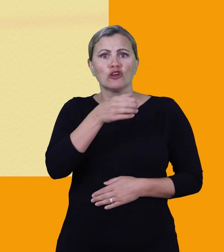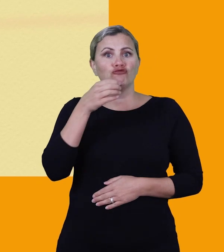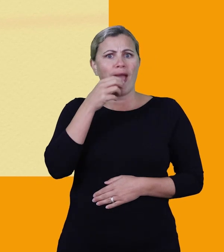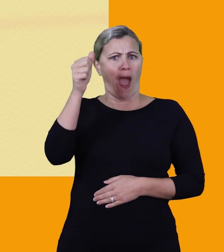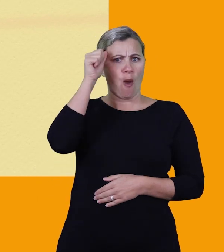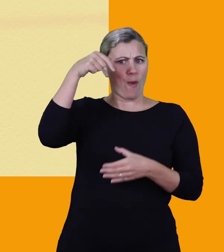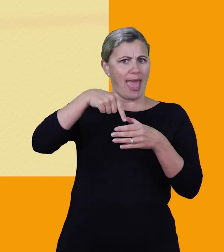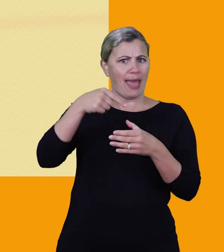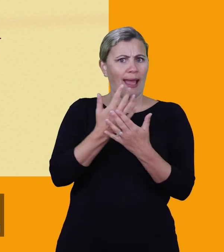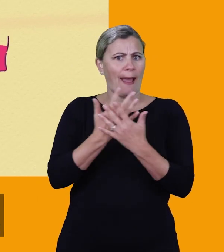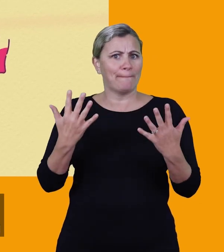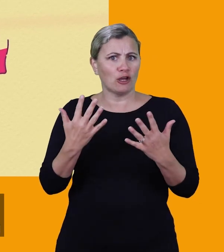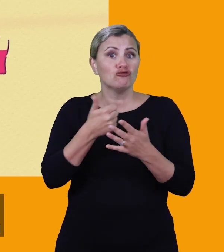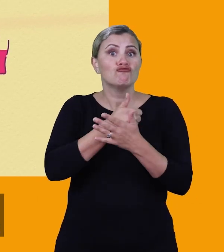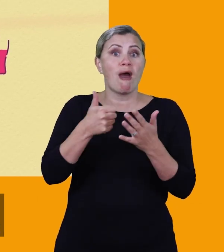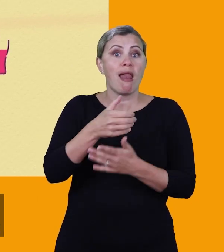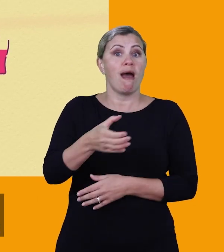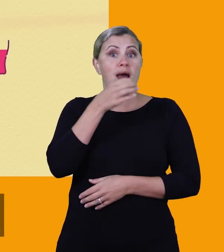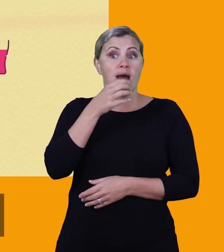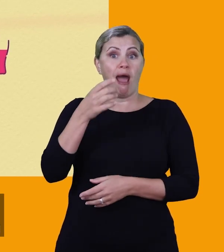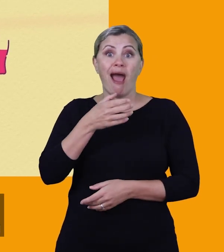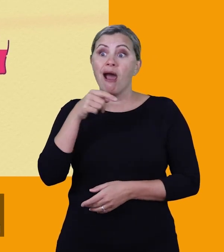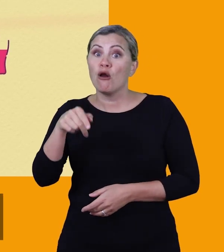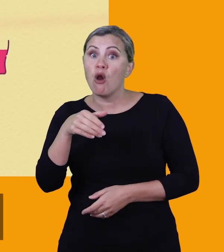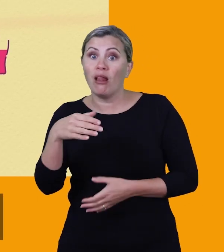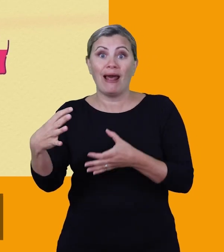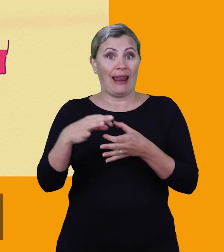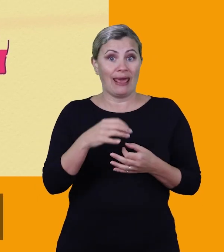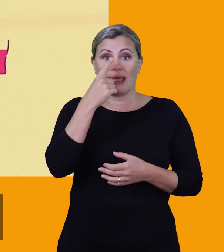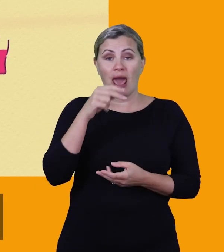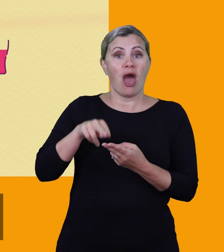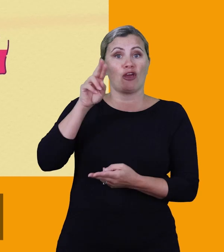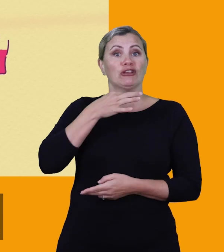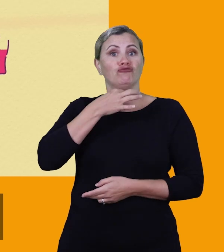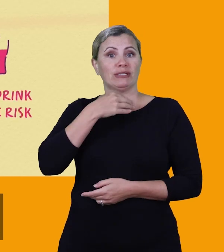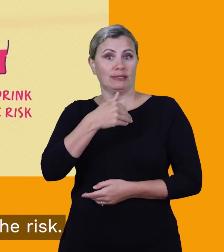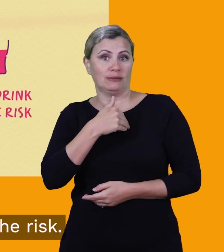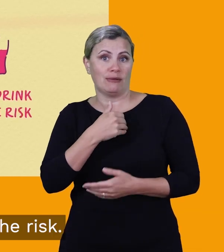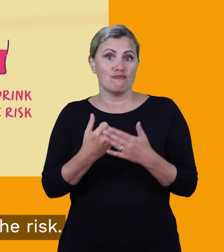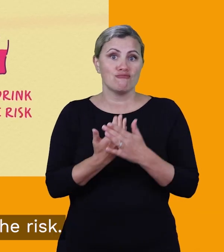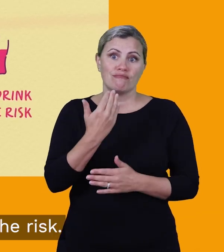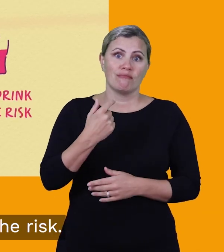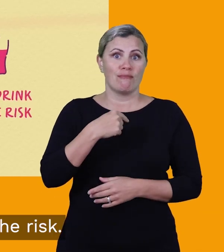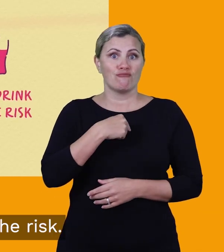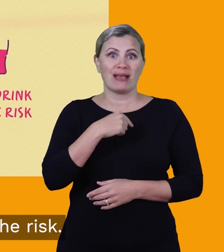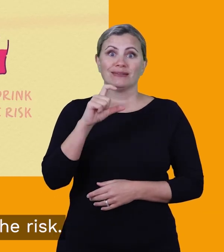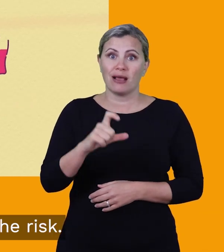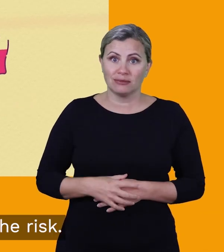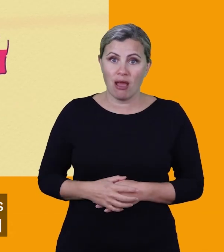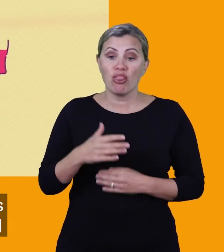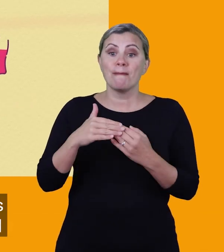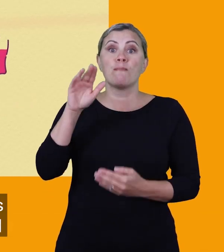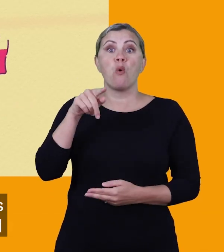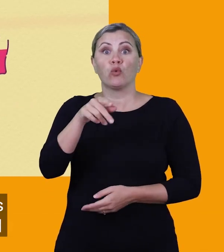Being drink-aware. Regularly drinking alcohol is associated with a higher risk of developing breast cancer. The more you drink, the greater the